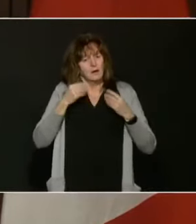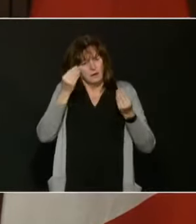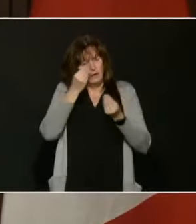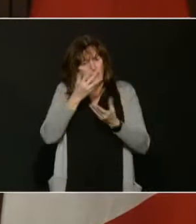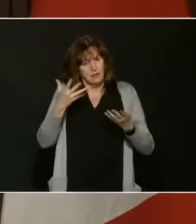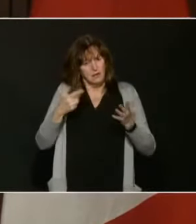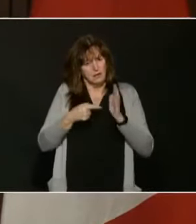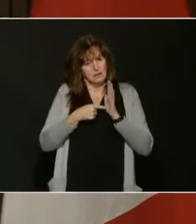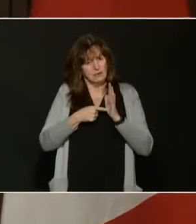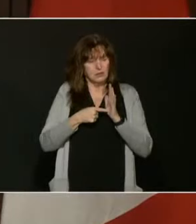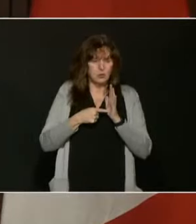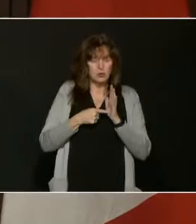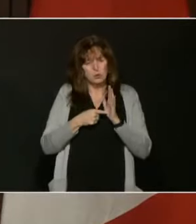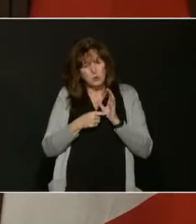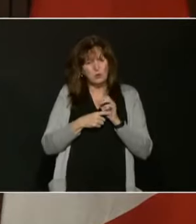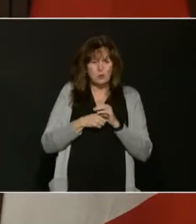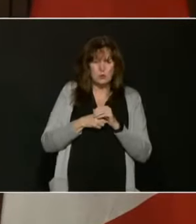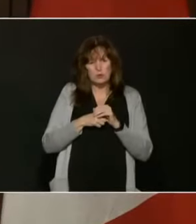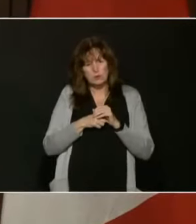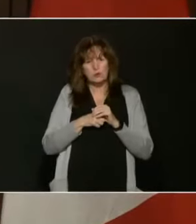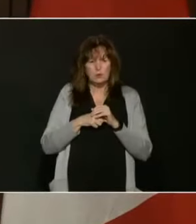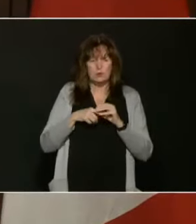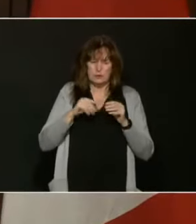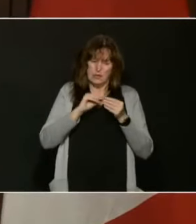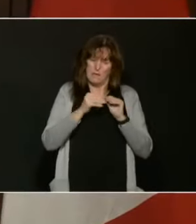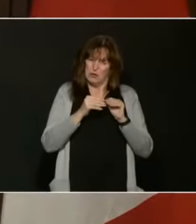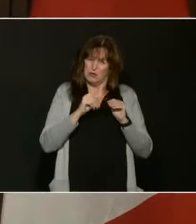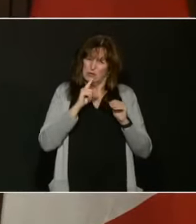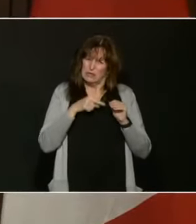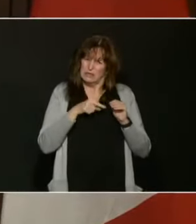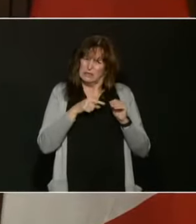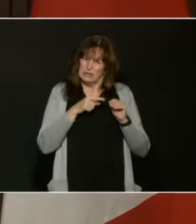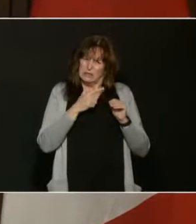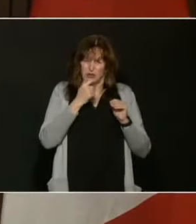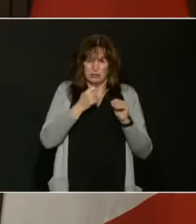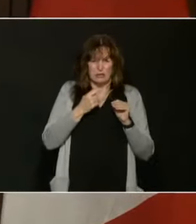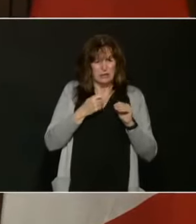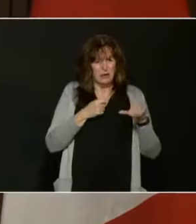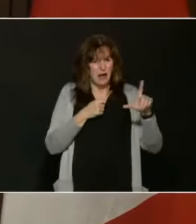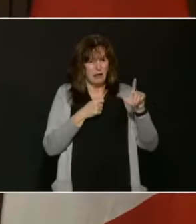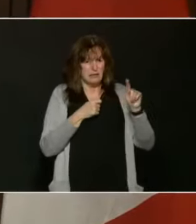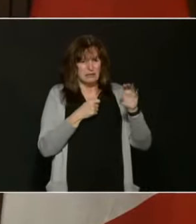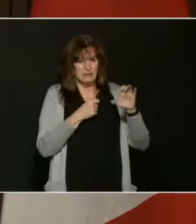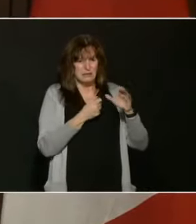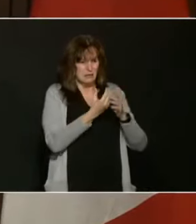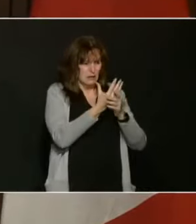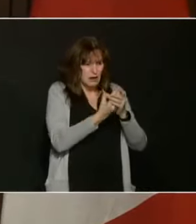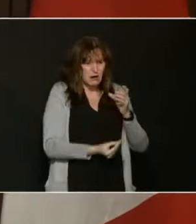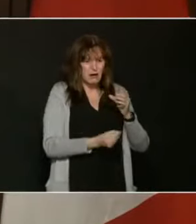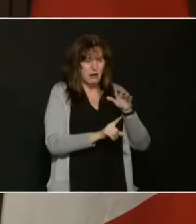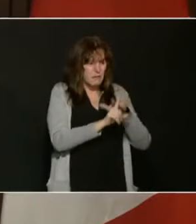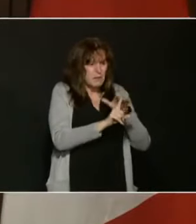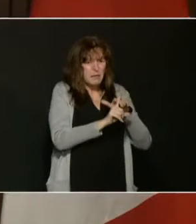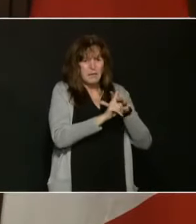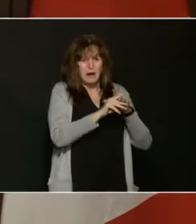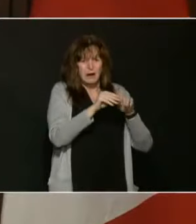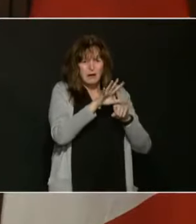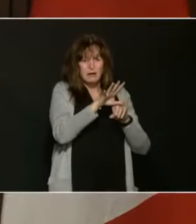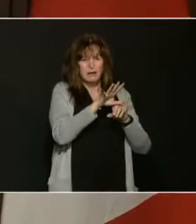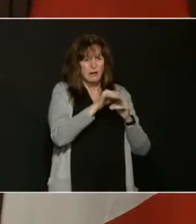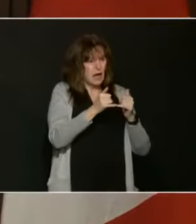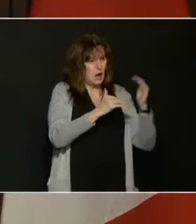with vaccination in long-term care homes. Deaths and cases are at a very low level now in these homes. And there's emerging